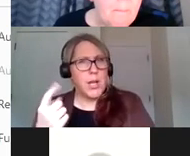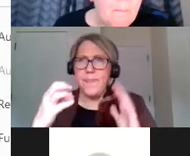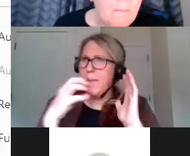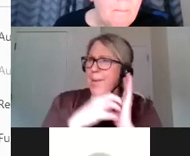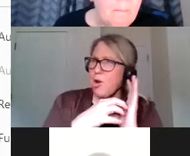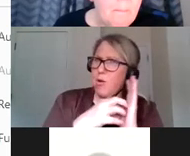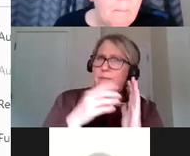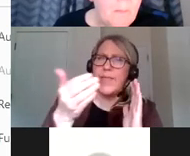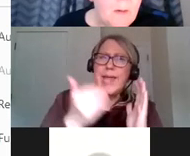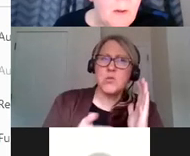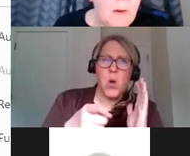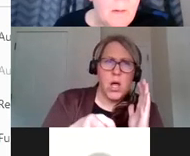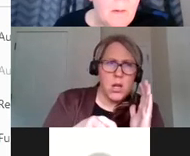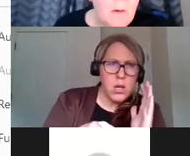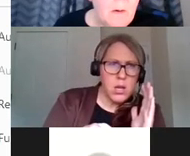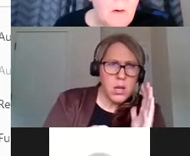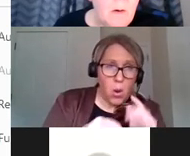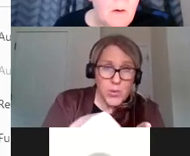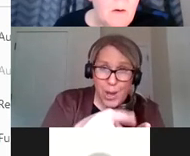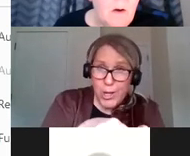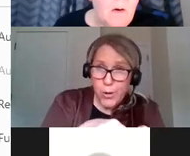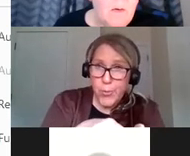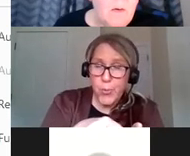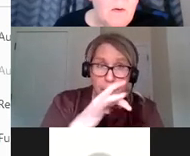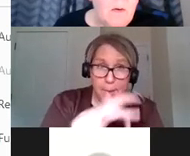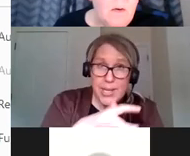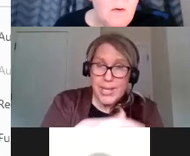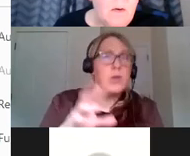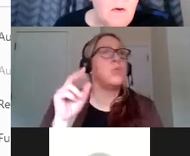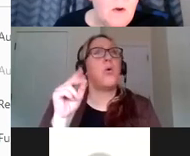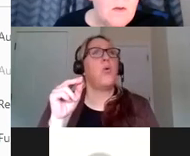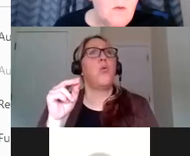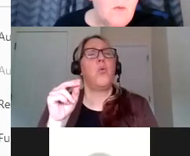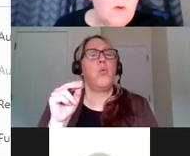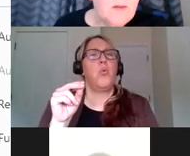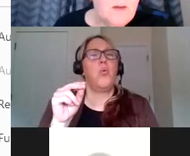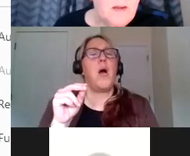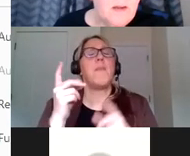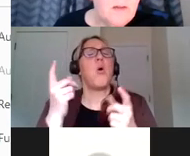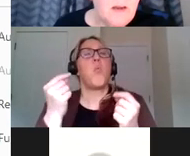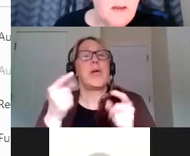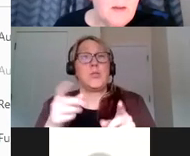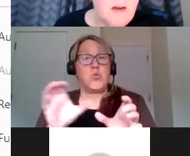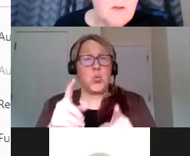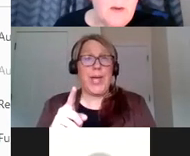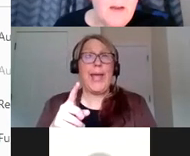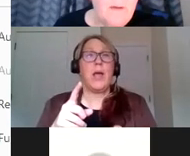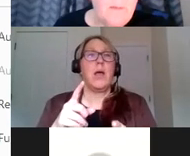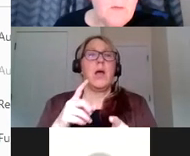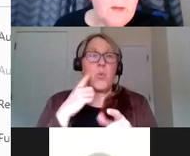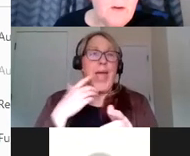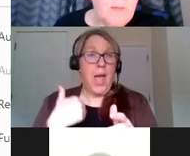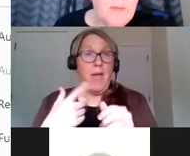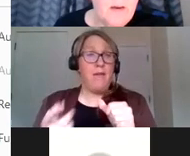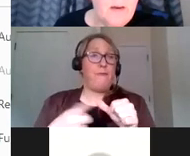the next one. Down here? Yeah, is that empty? No. It's not. No, but what it's done is so I have my